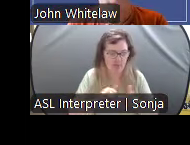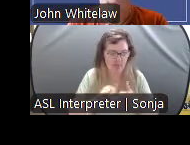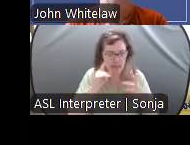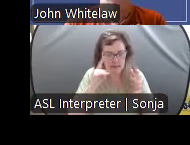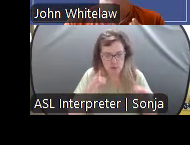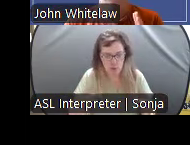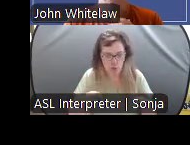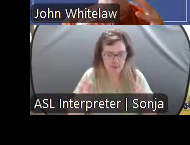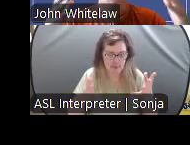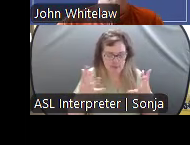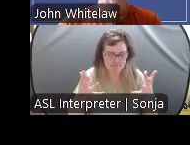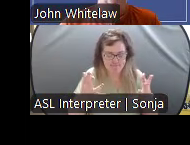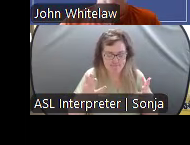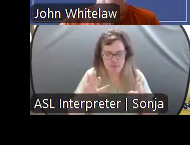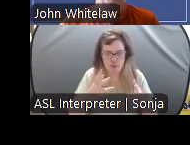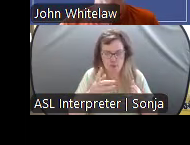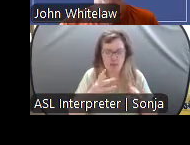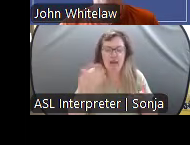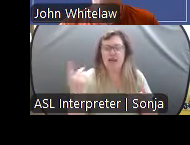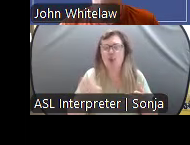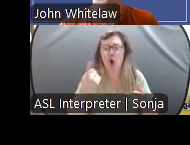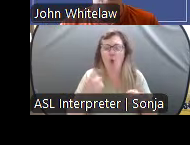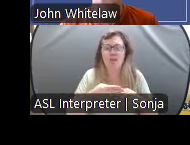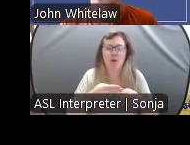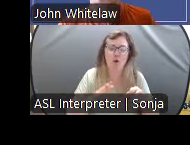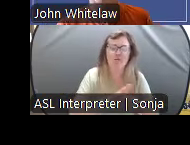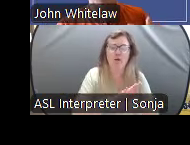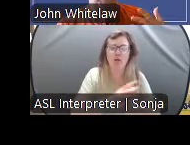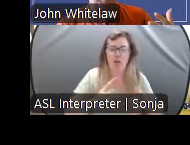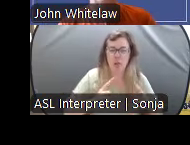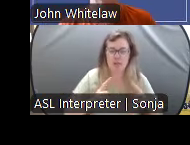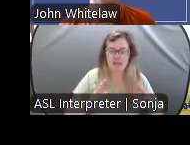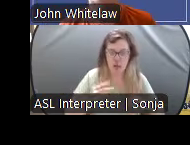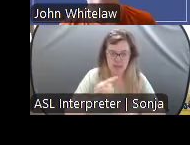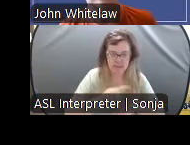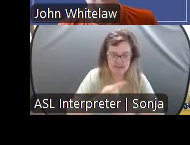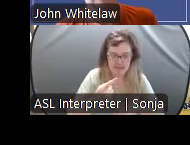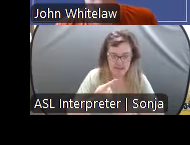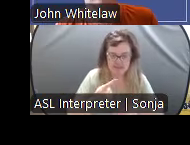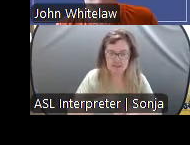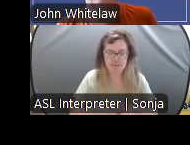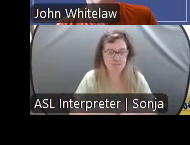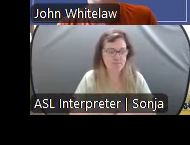it. It's always been called full retirement age, FRA, and that's what we refer to it as.